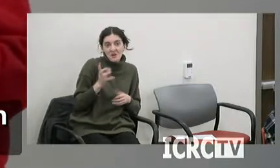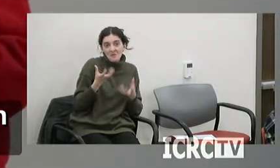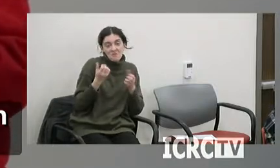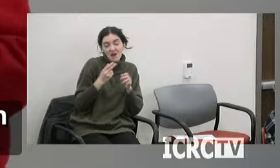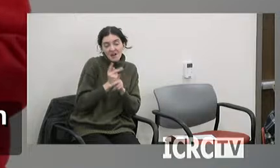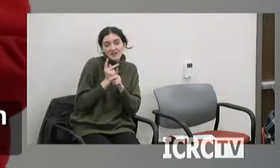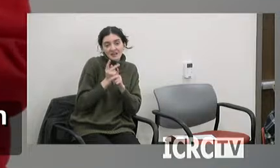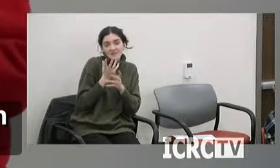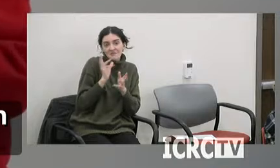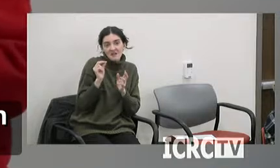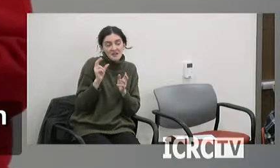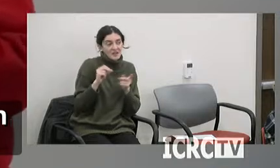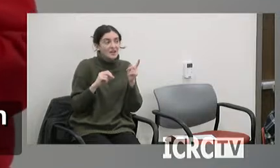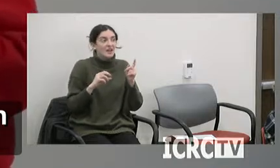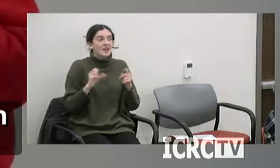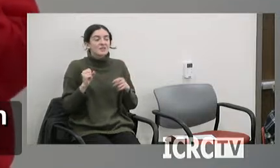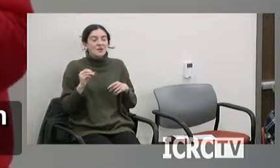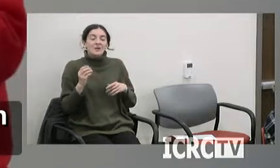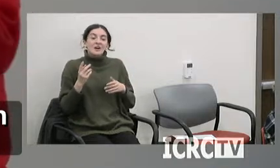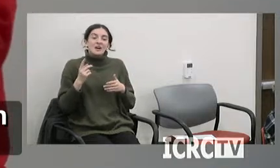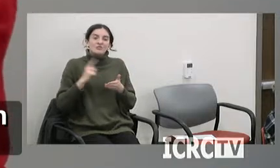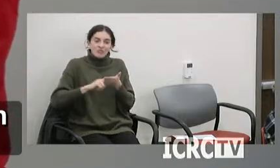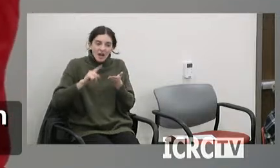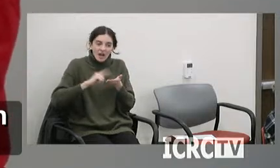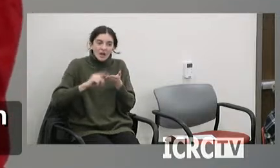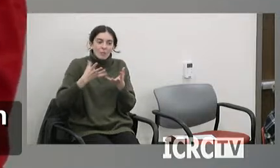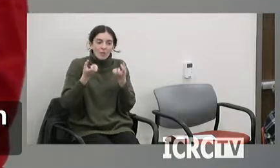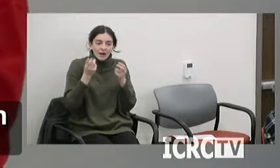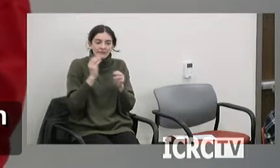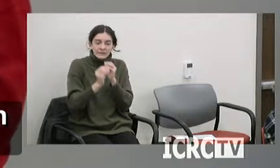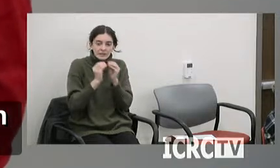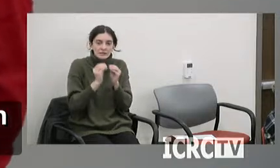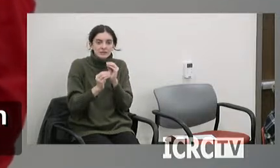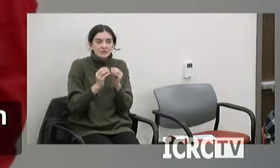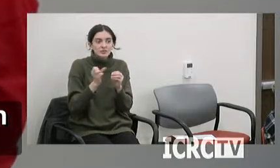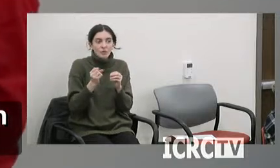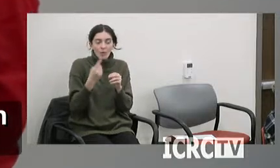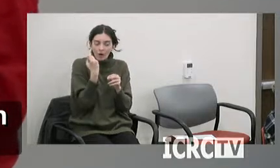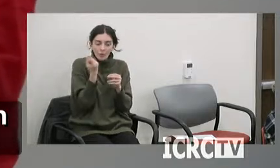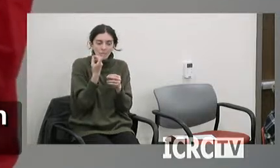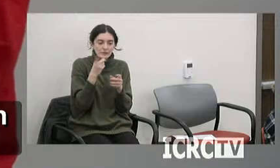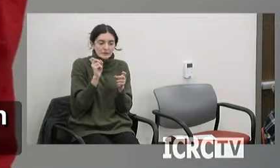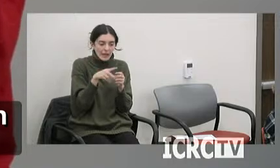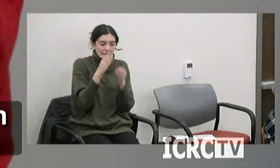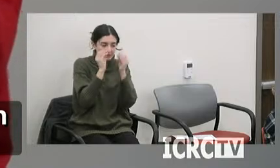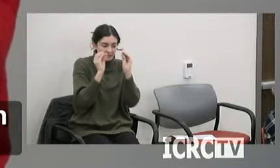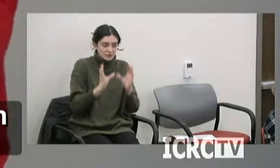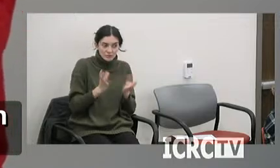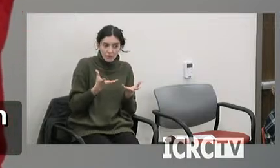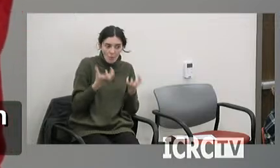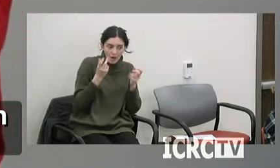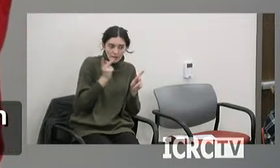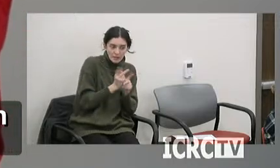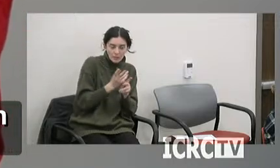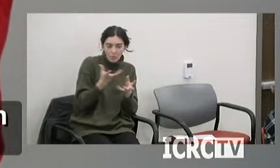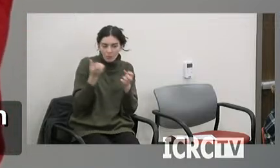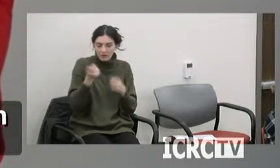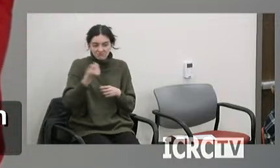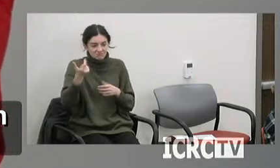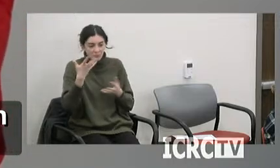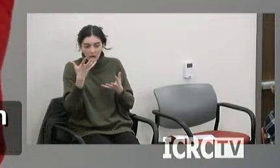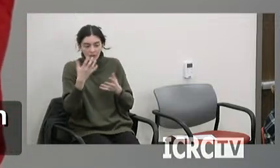revisions, Ms. Davy and myself, we do ask, what do you want to keep? What do you want to get rid of? And I